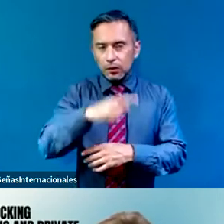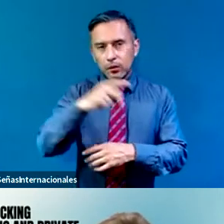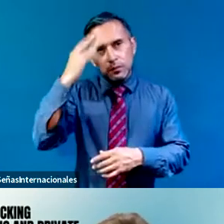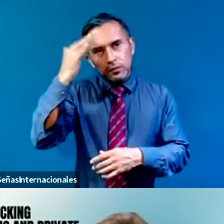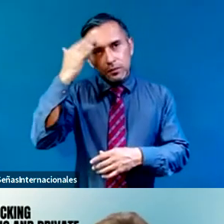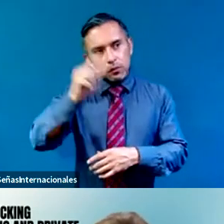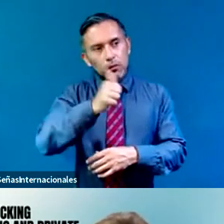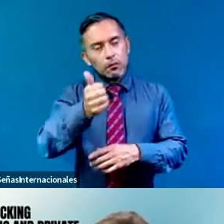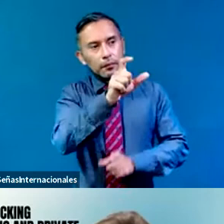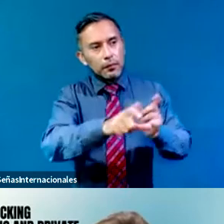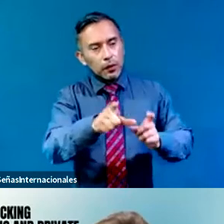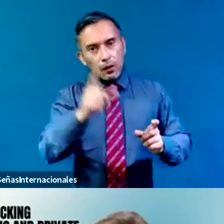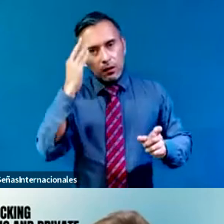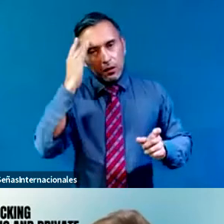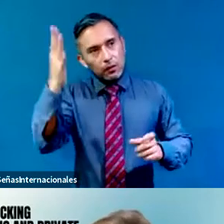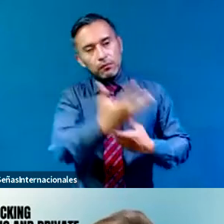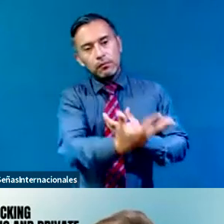sueño. Aquí lo dejo, muchas gracias.